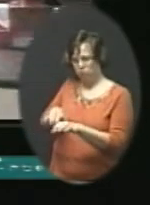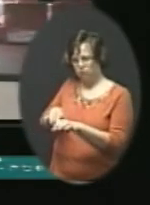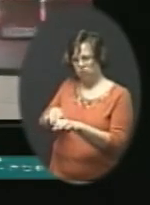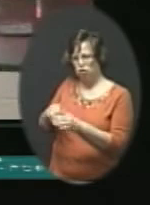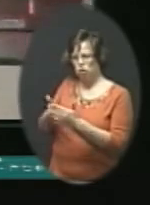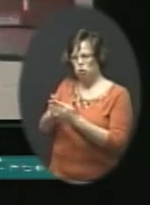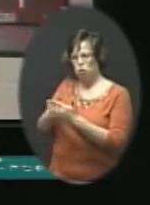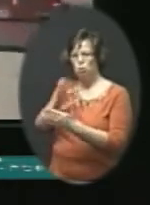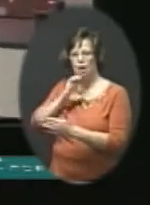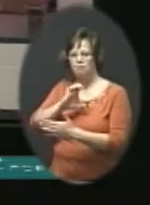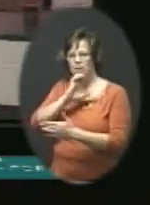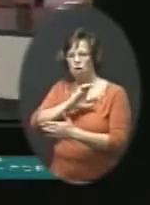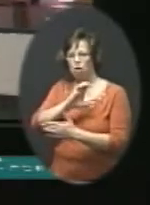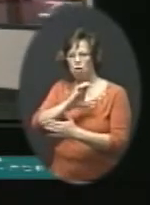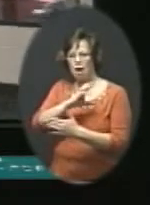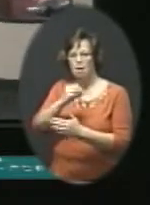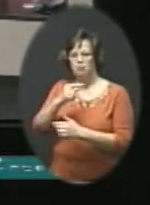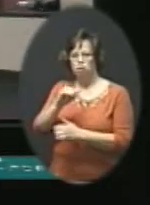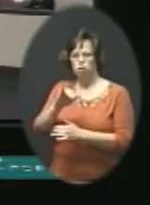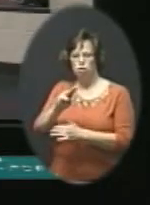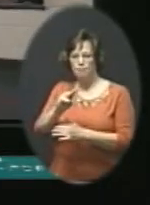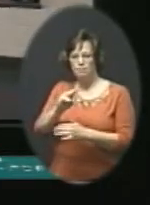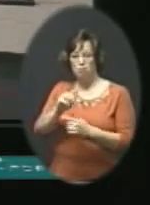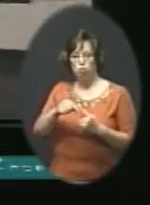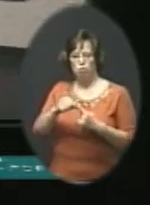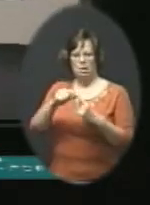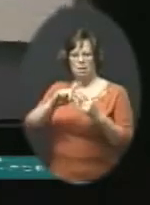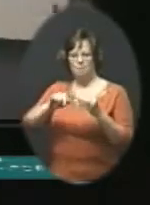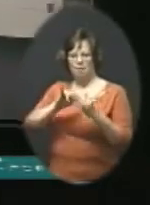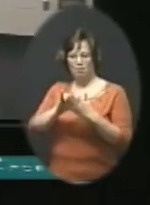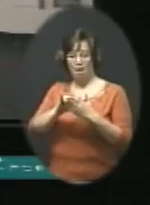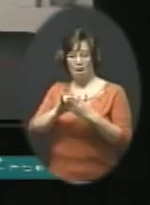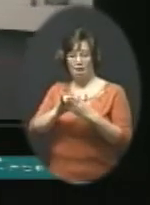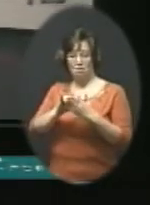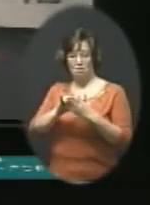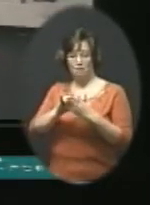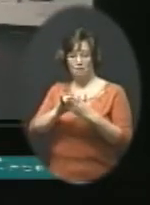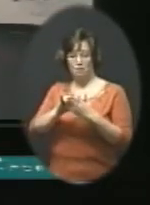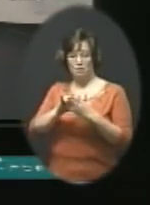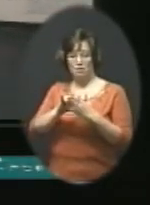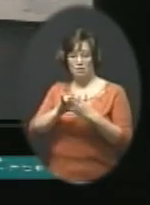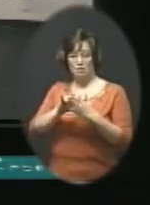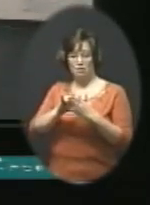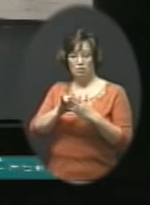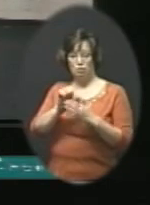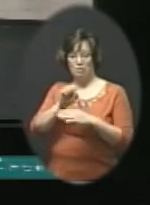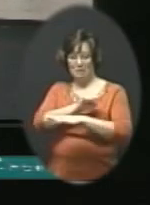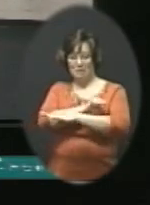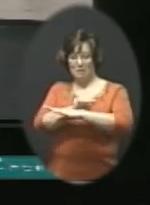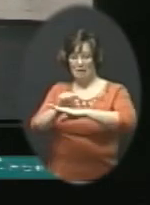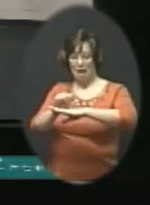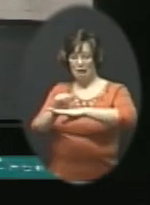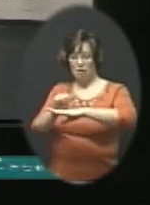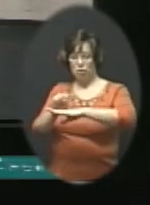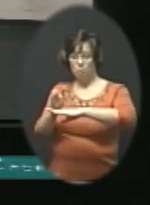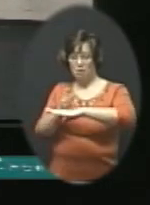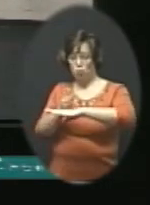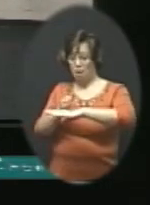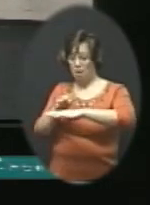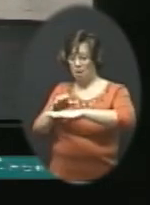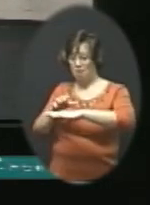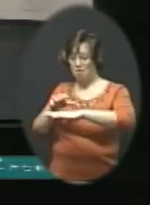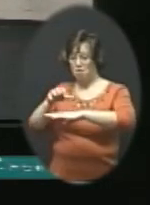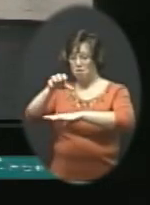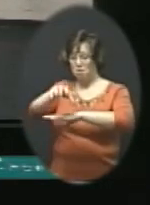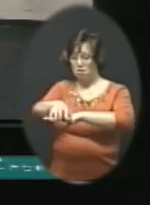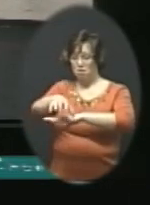new cafeteria and the gym. What's really unique about them is that there is a stage that goes between the two, and